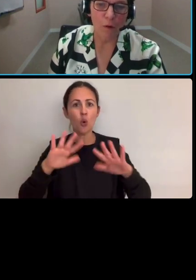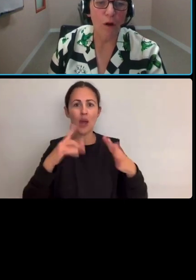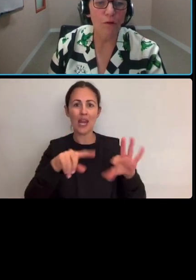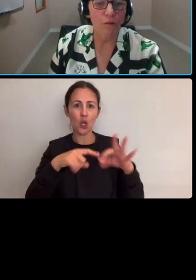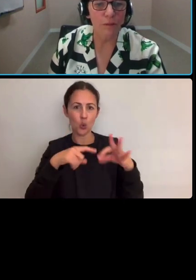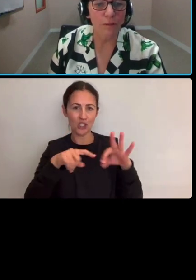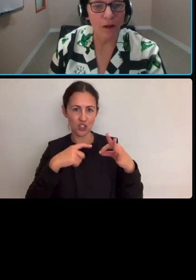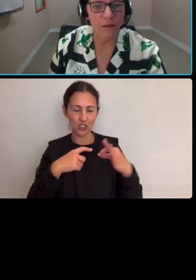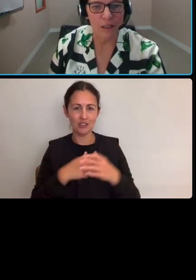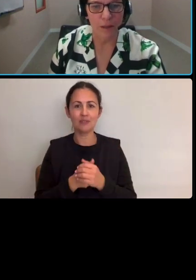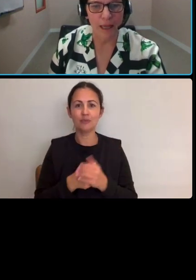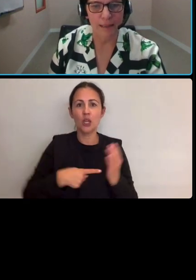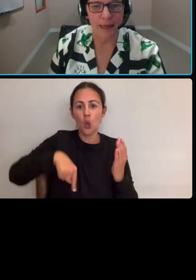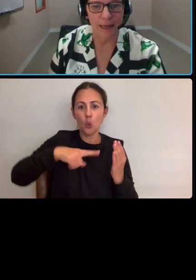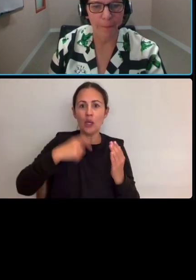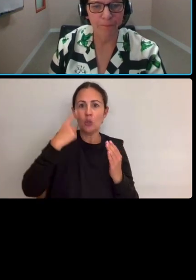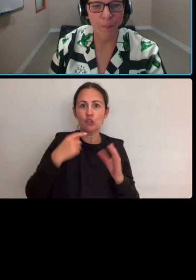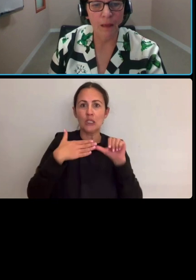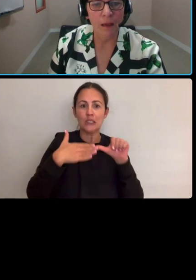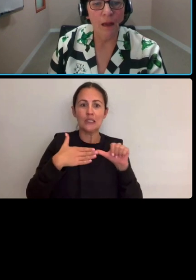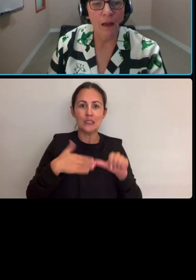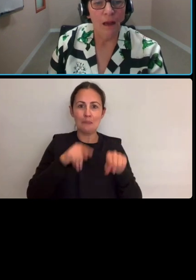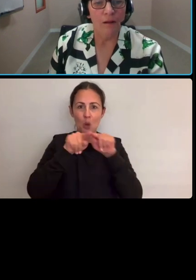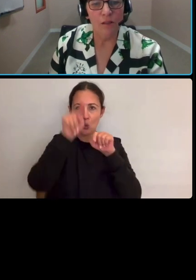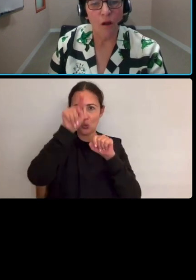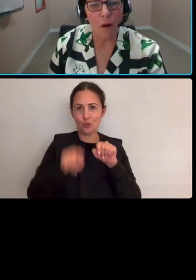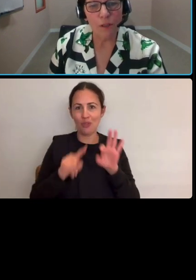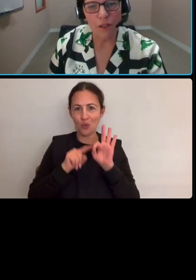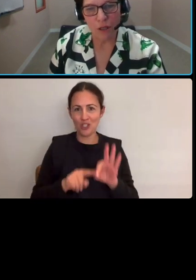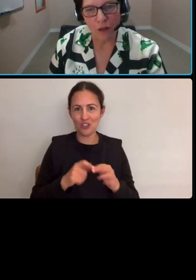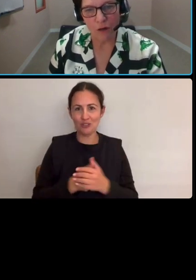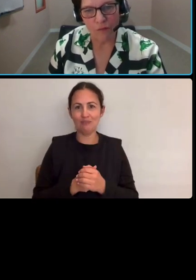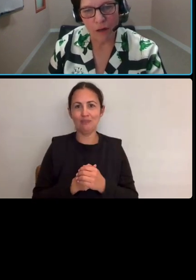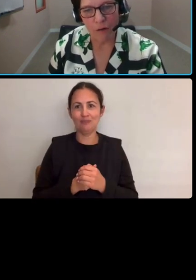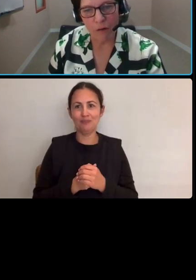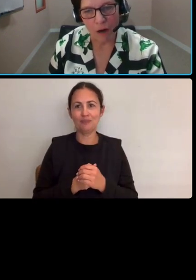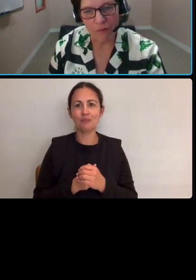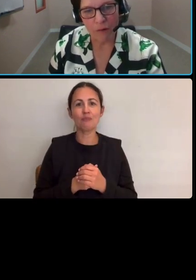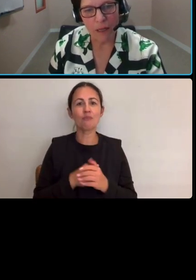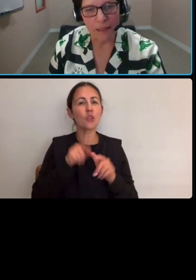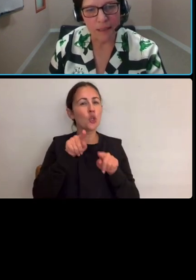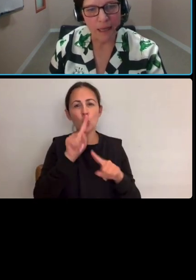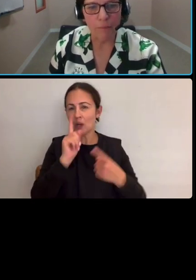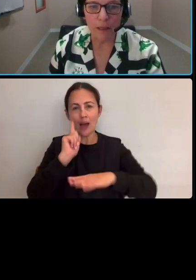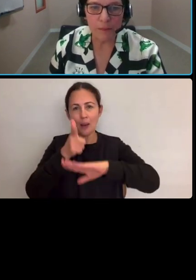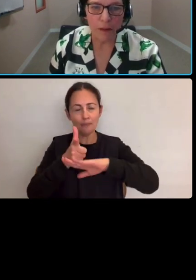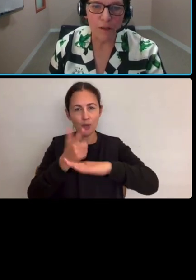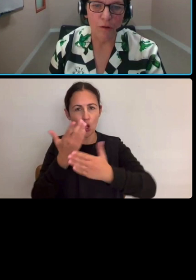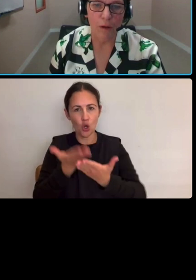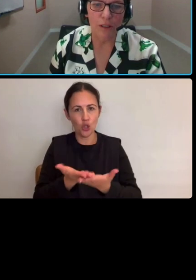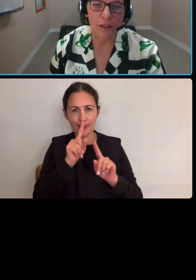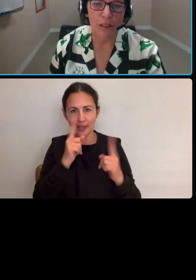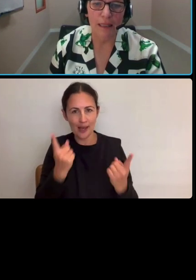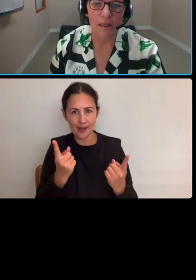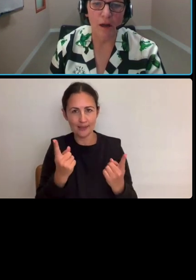questions. We'll work through as many of those as we can today. There is no option to turn on your video or microphone. Instead, please post